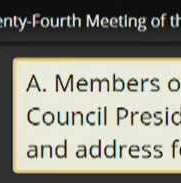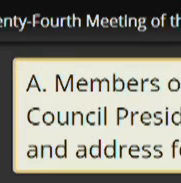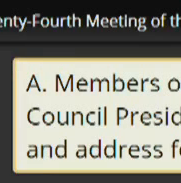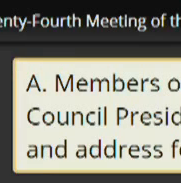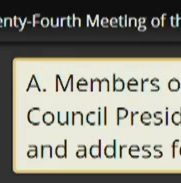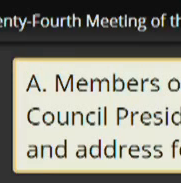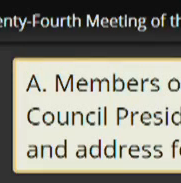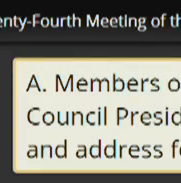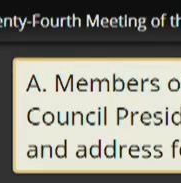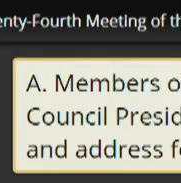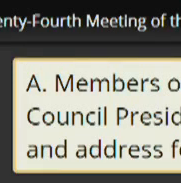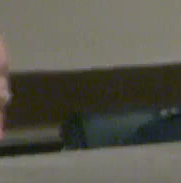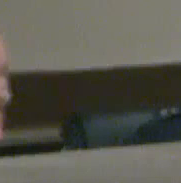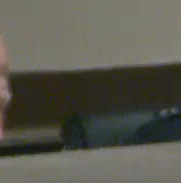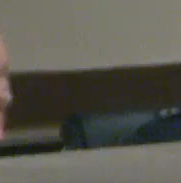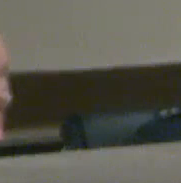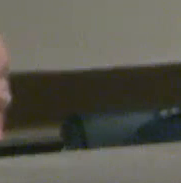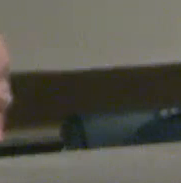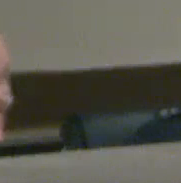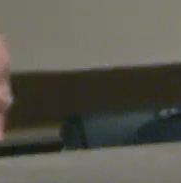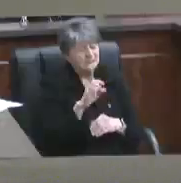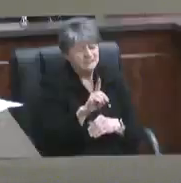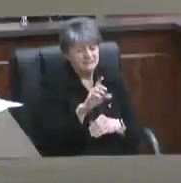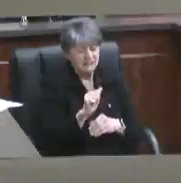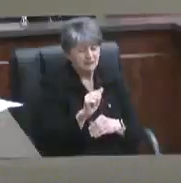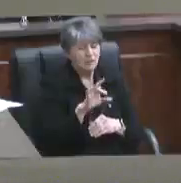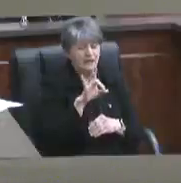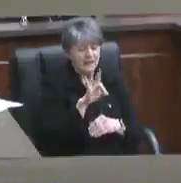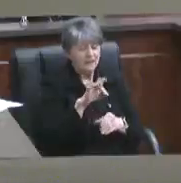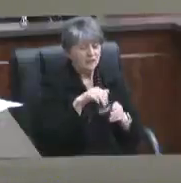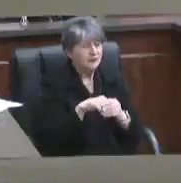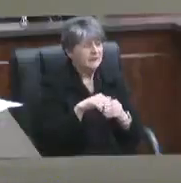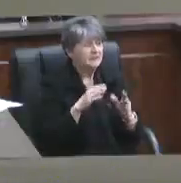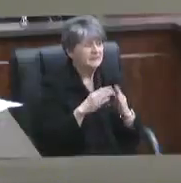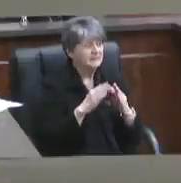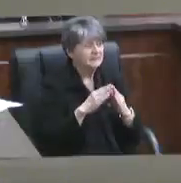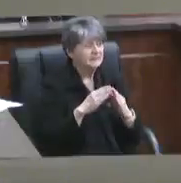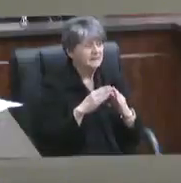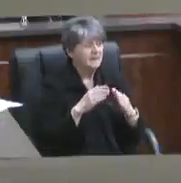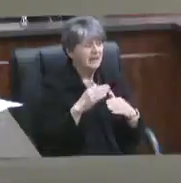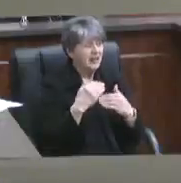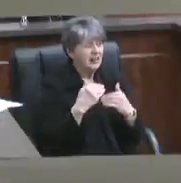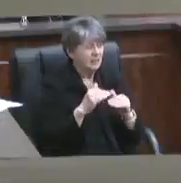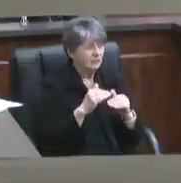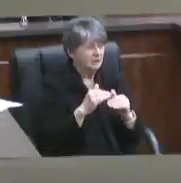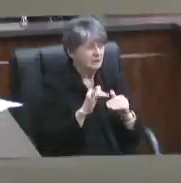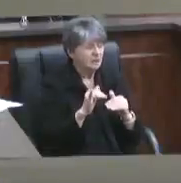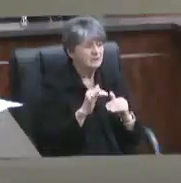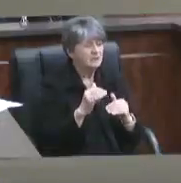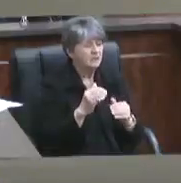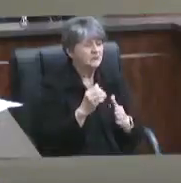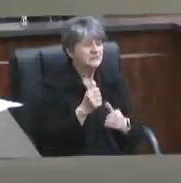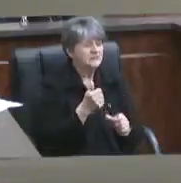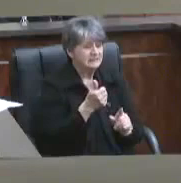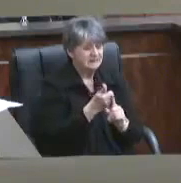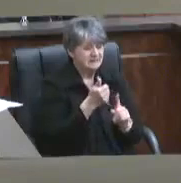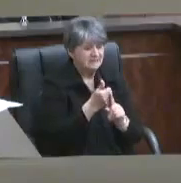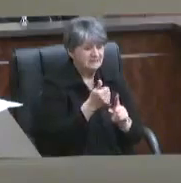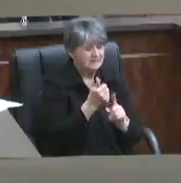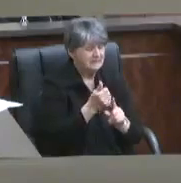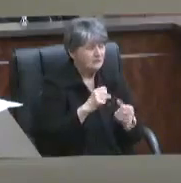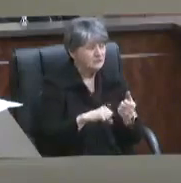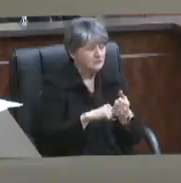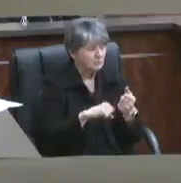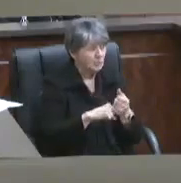disabled. And of those 22, 8 are within the city limits, living in the city limits. We also have a self-sufficiency program